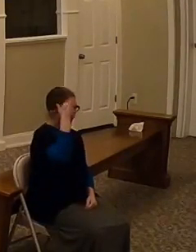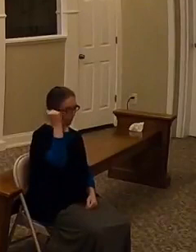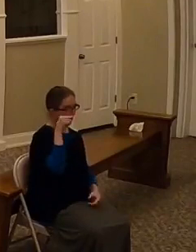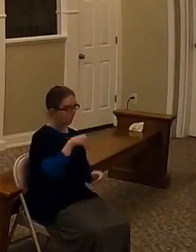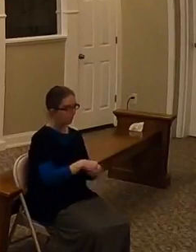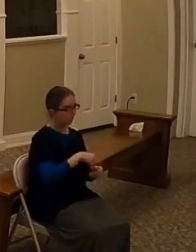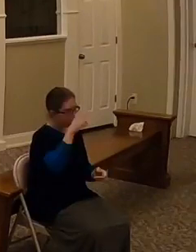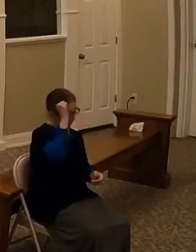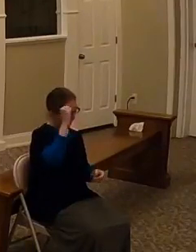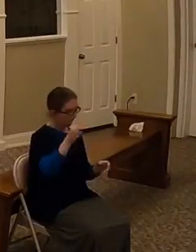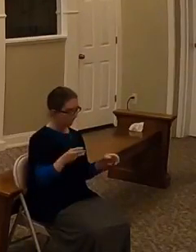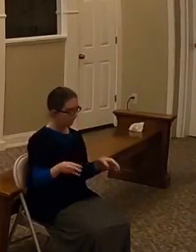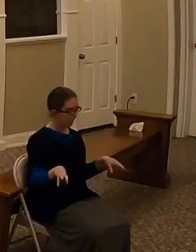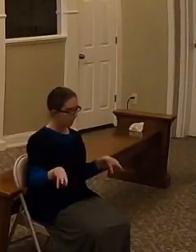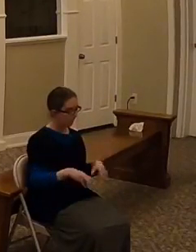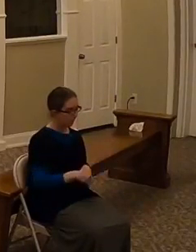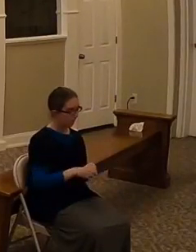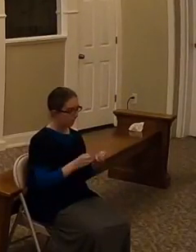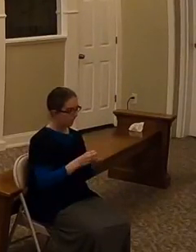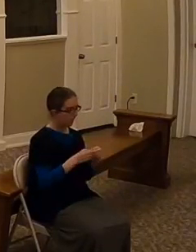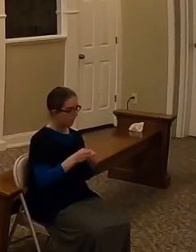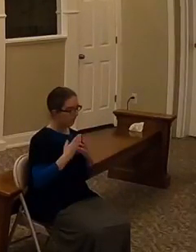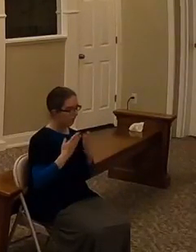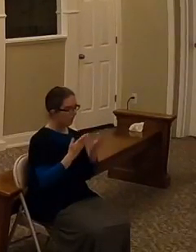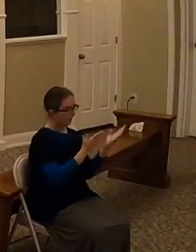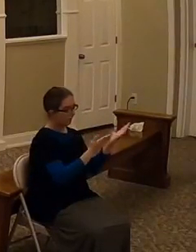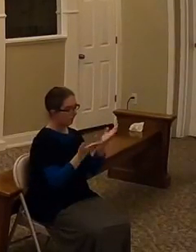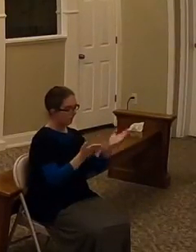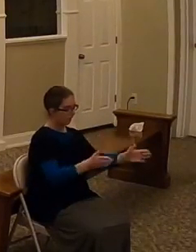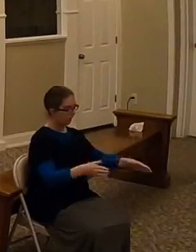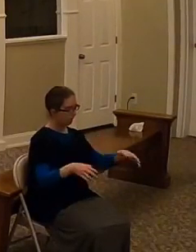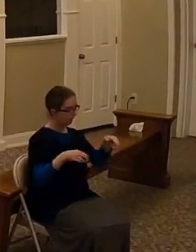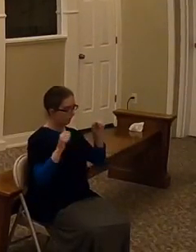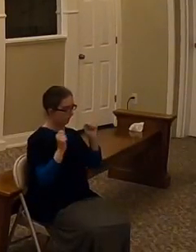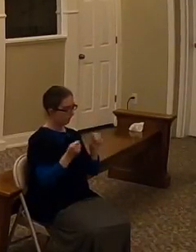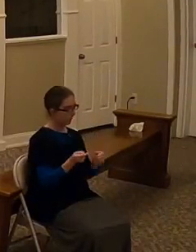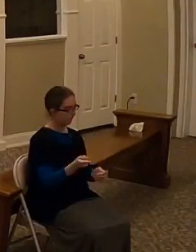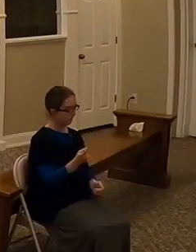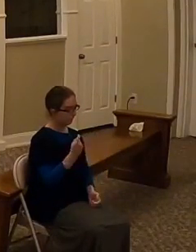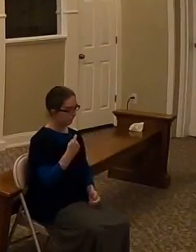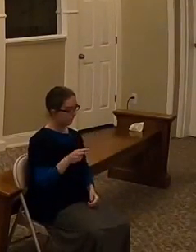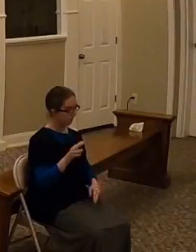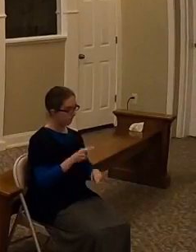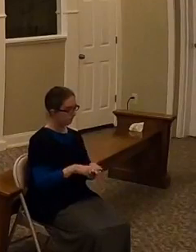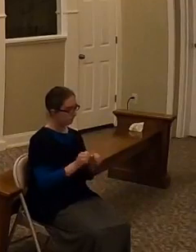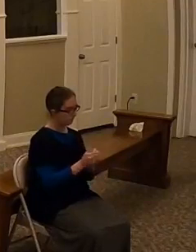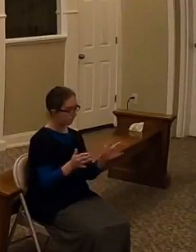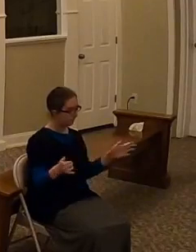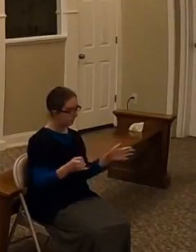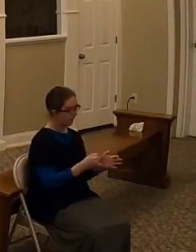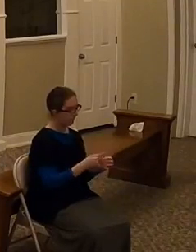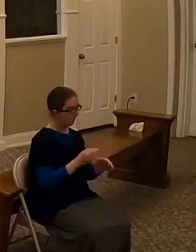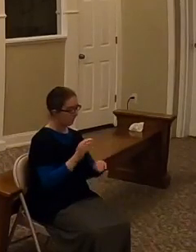Because in his wedding, even though he's giving everybody a wedding garment when they come in, there's a guy sitting there without it